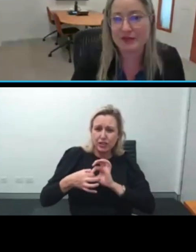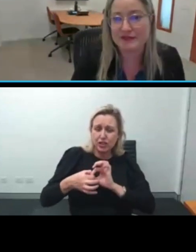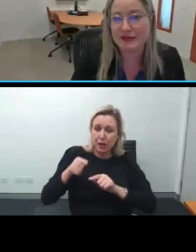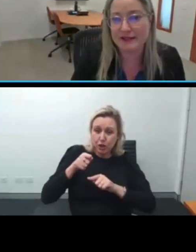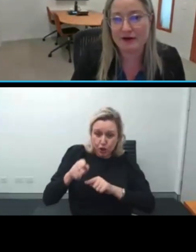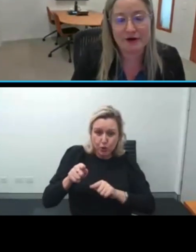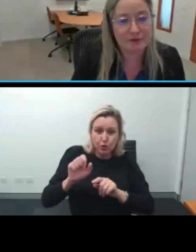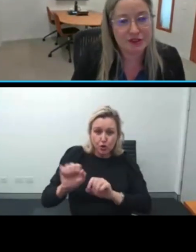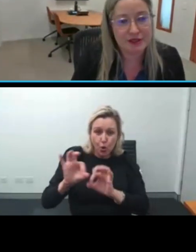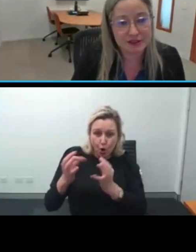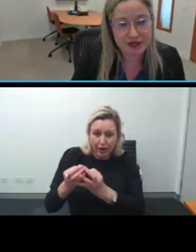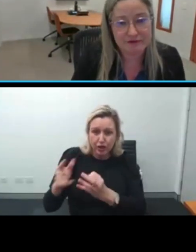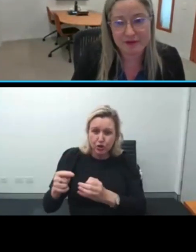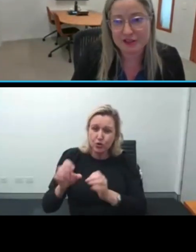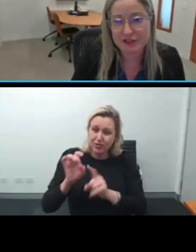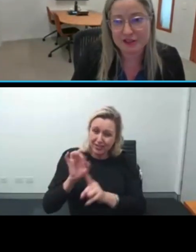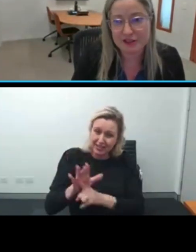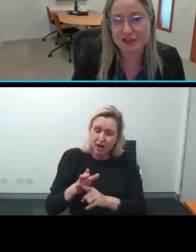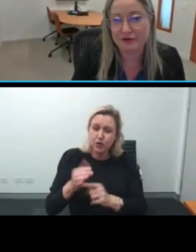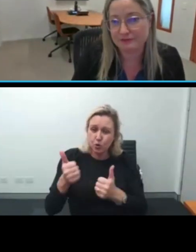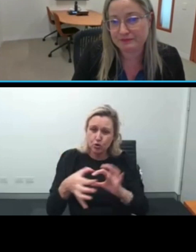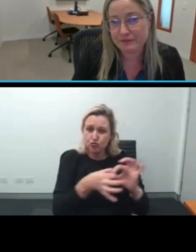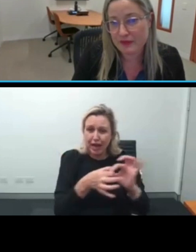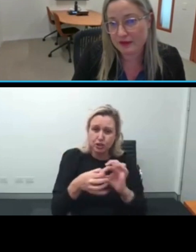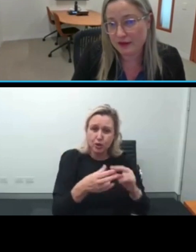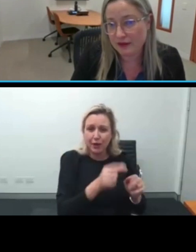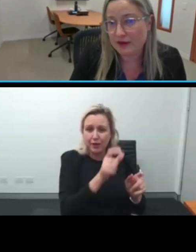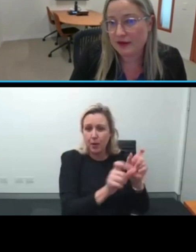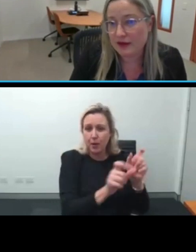care recipients, and that great opportunity to share information there as well.